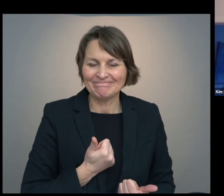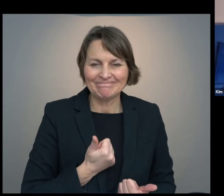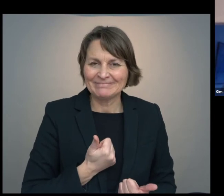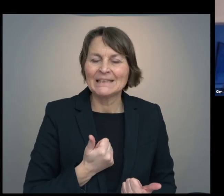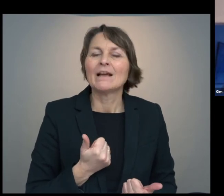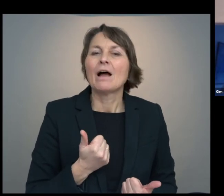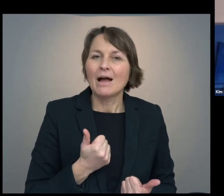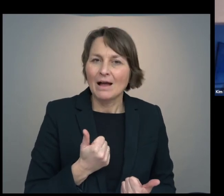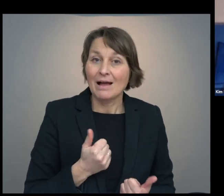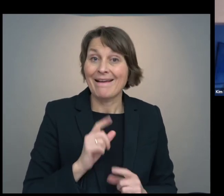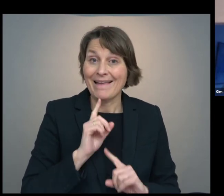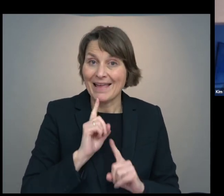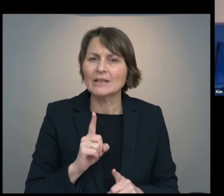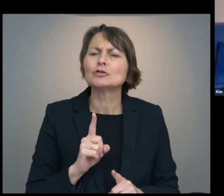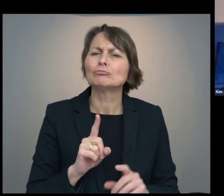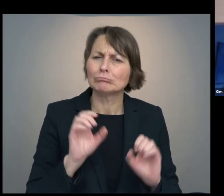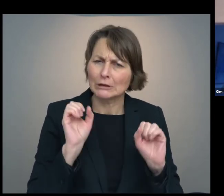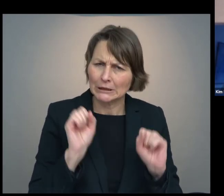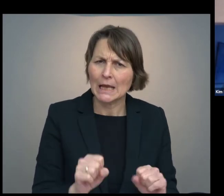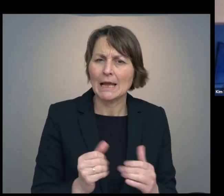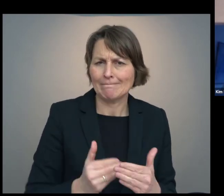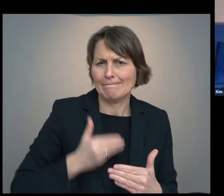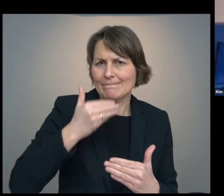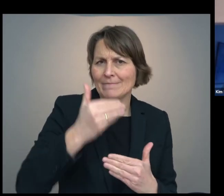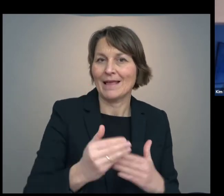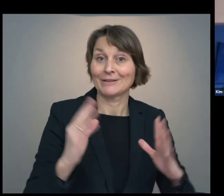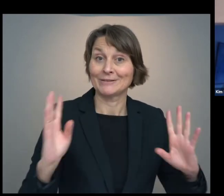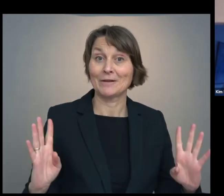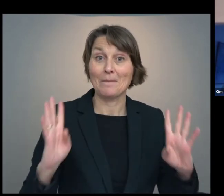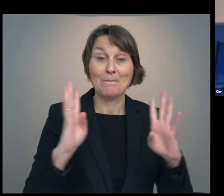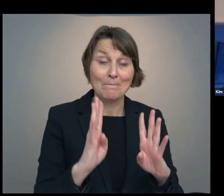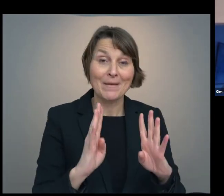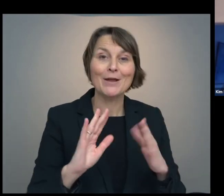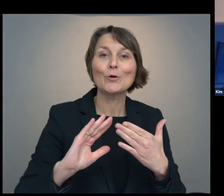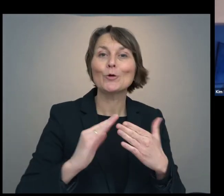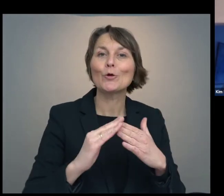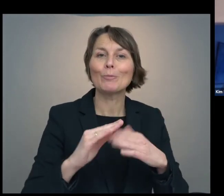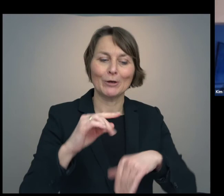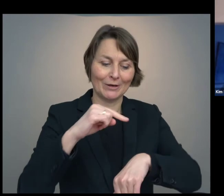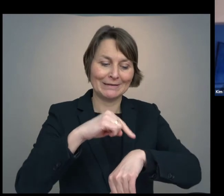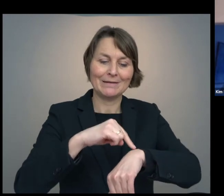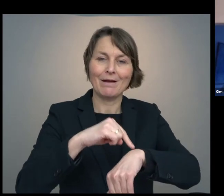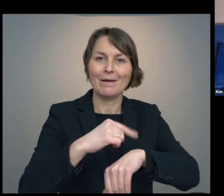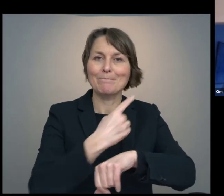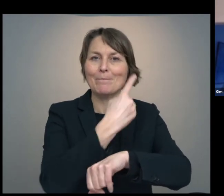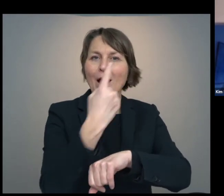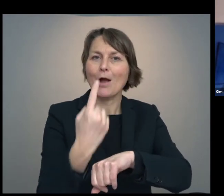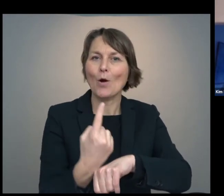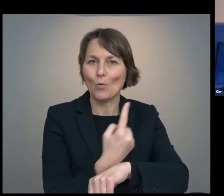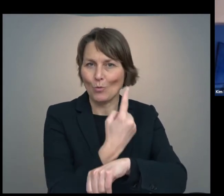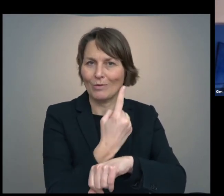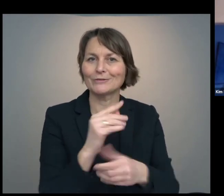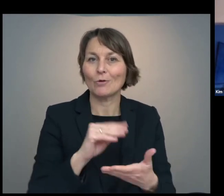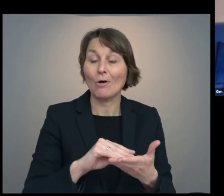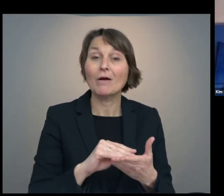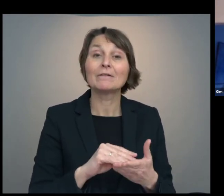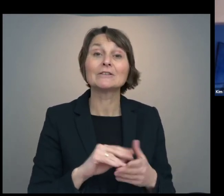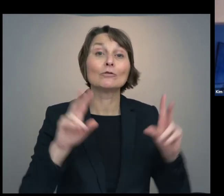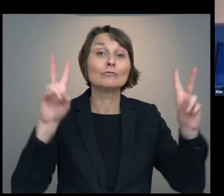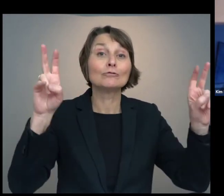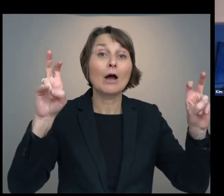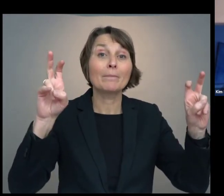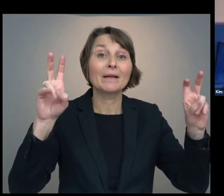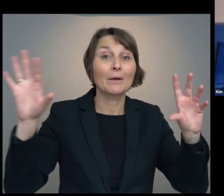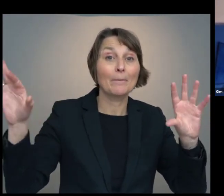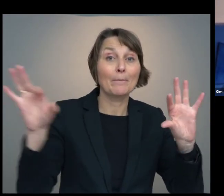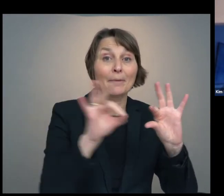like was not asked, please make sure to submit your question in the next community office hours within the